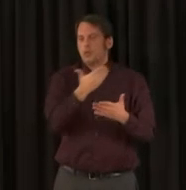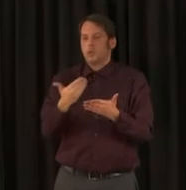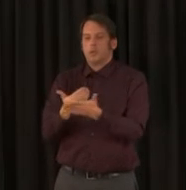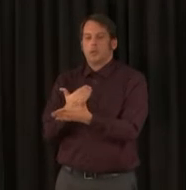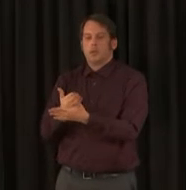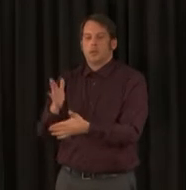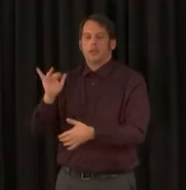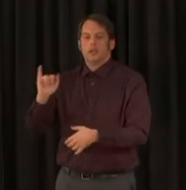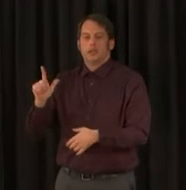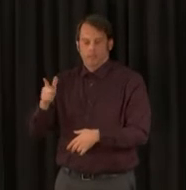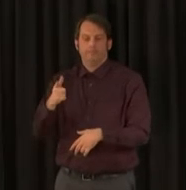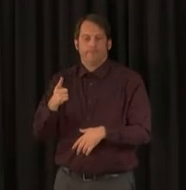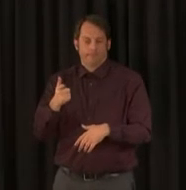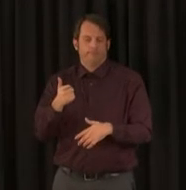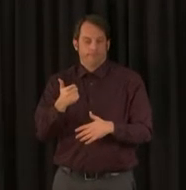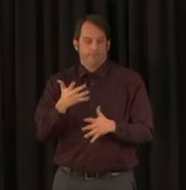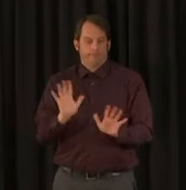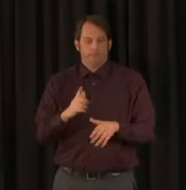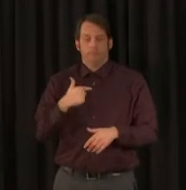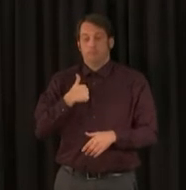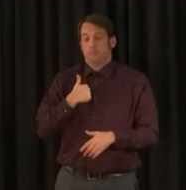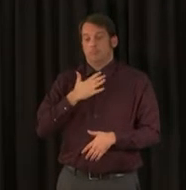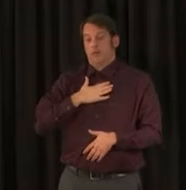my direct line. It's